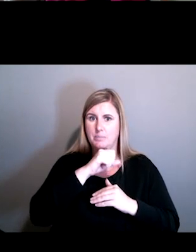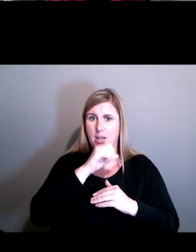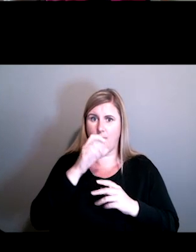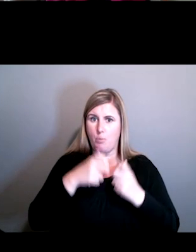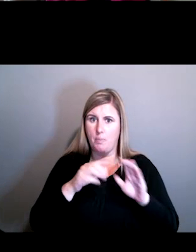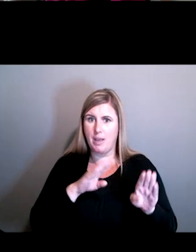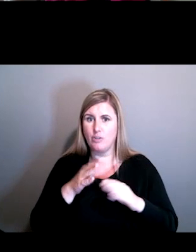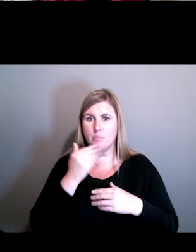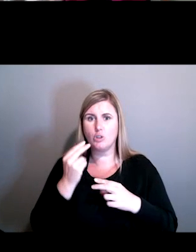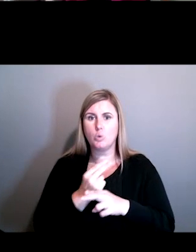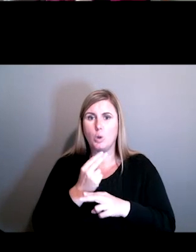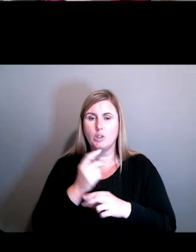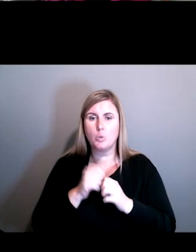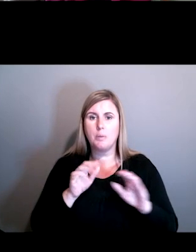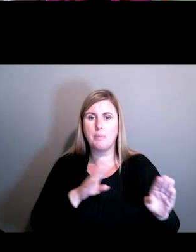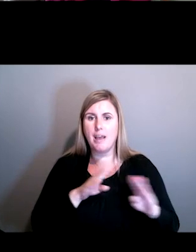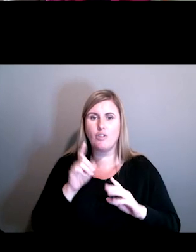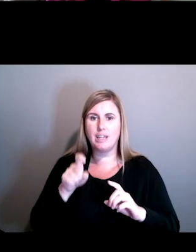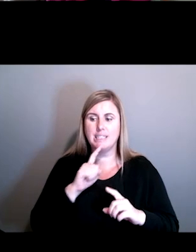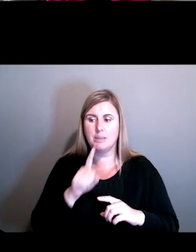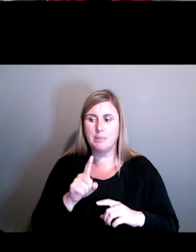with behaviors that need to be decreased.